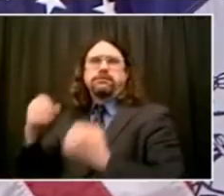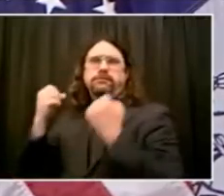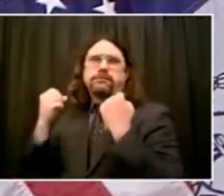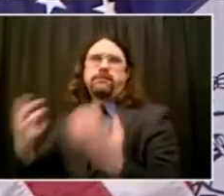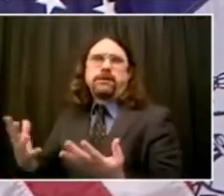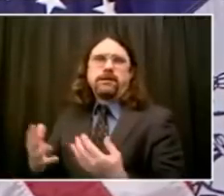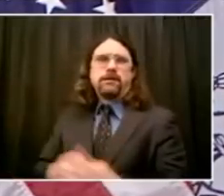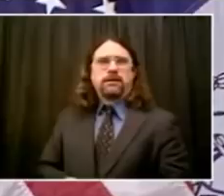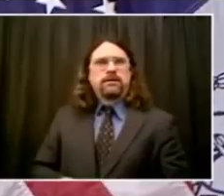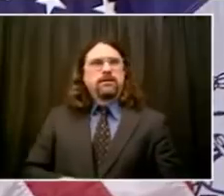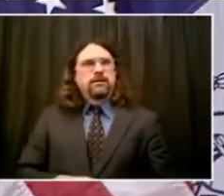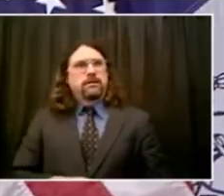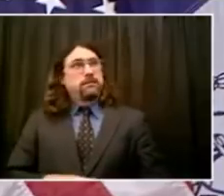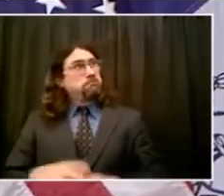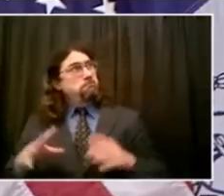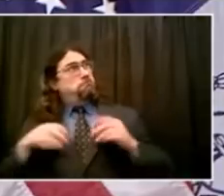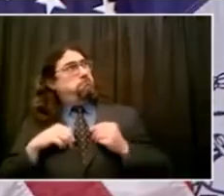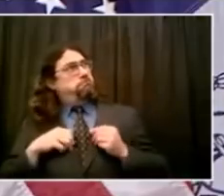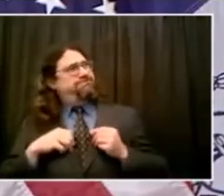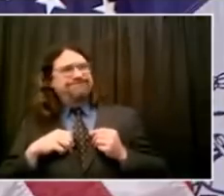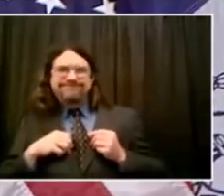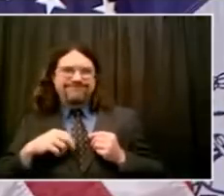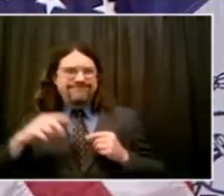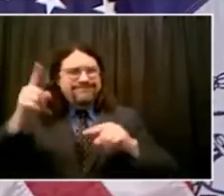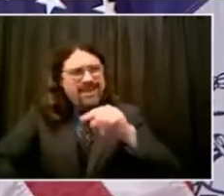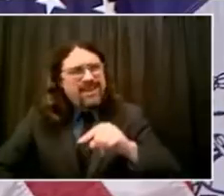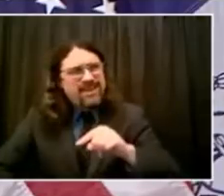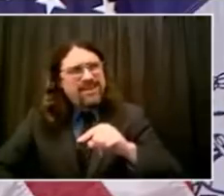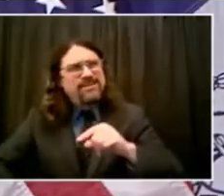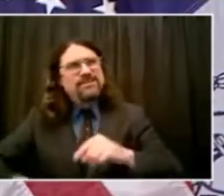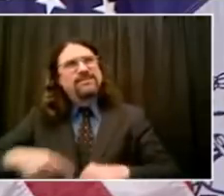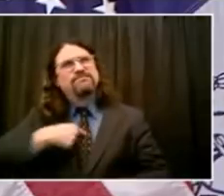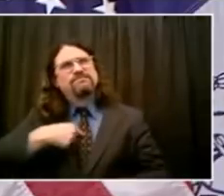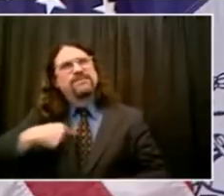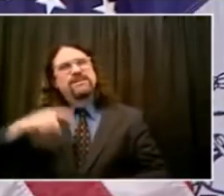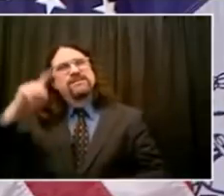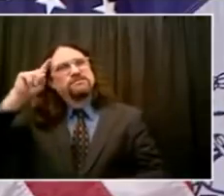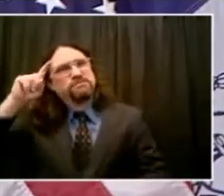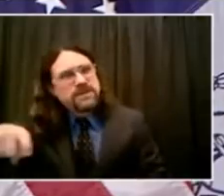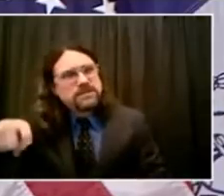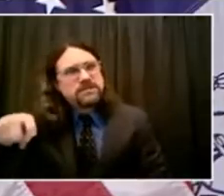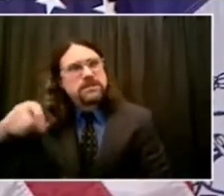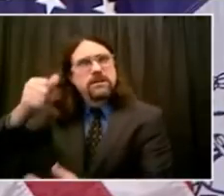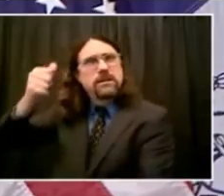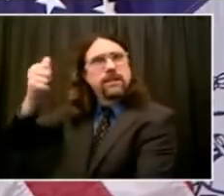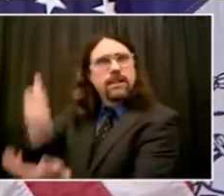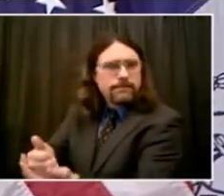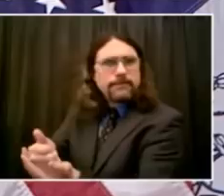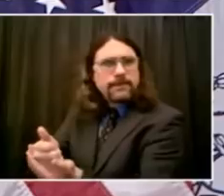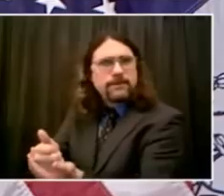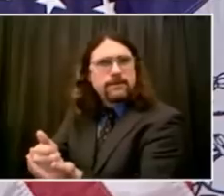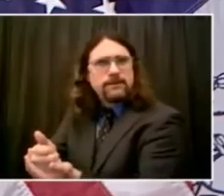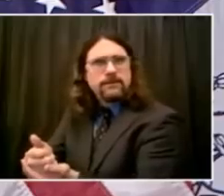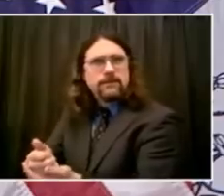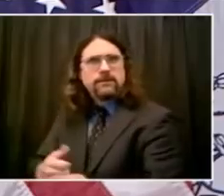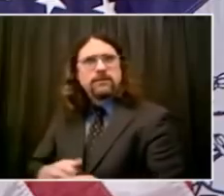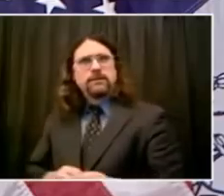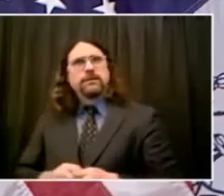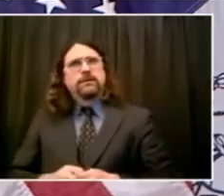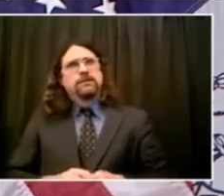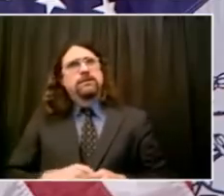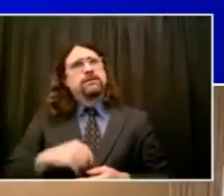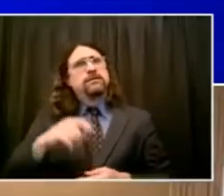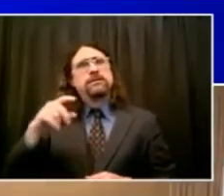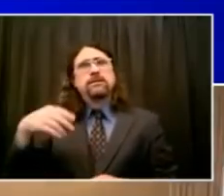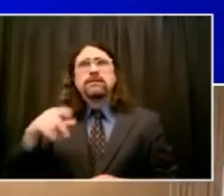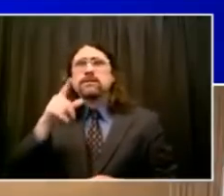some of the folks who have had the toughest time are seniors who live in nursing homes. There are 169 nursing